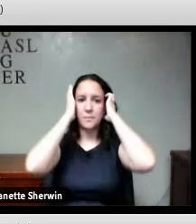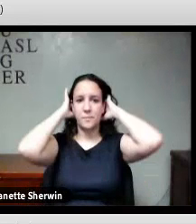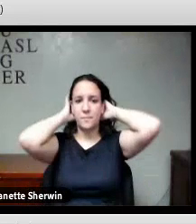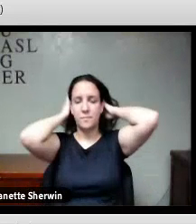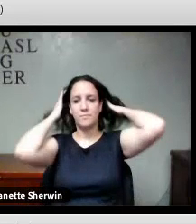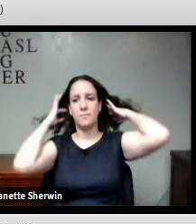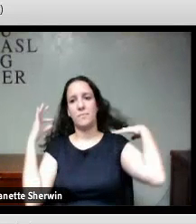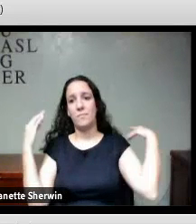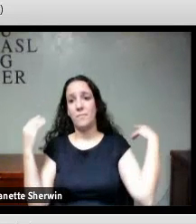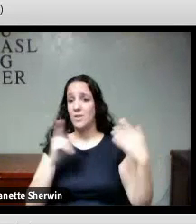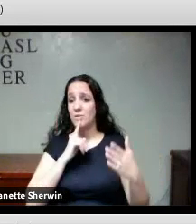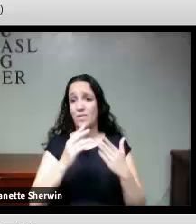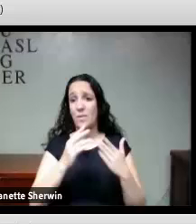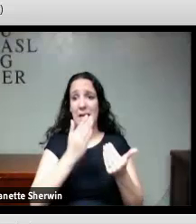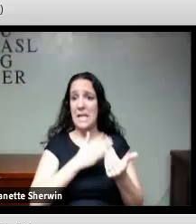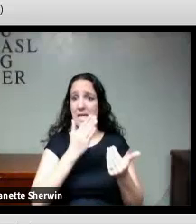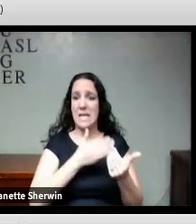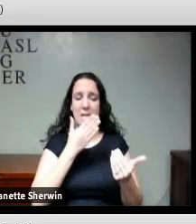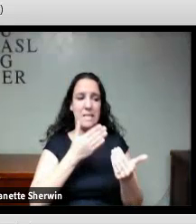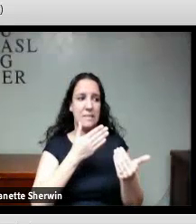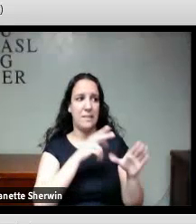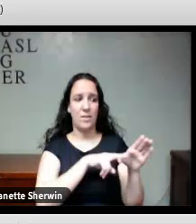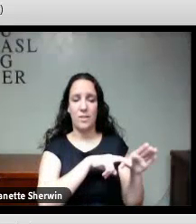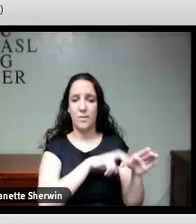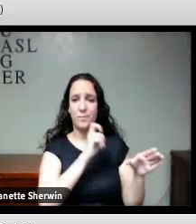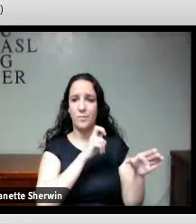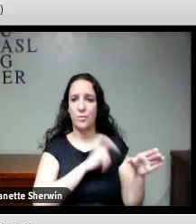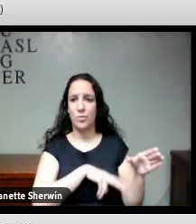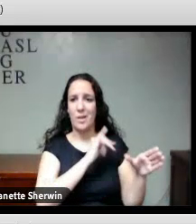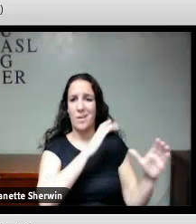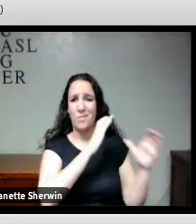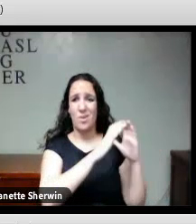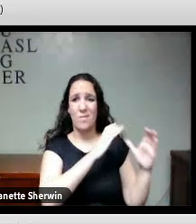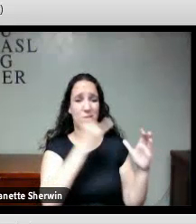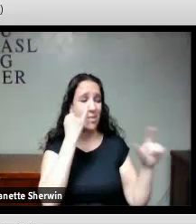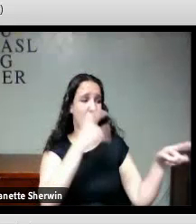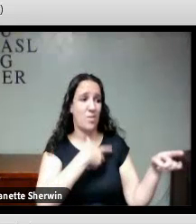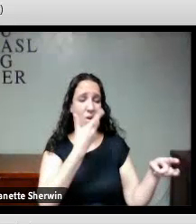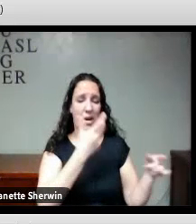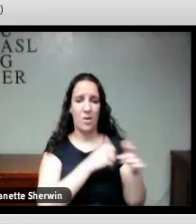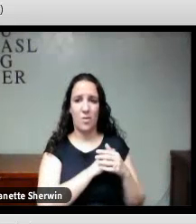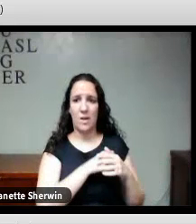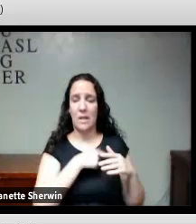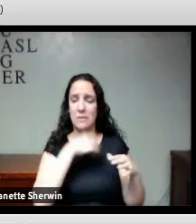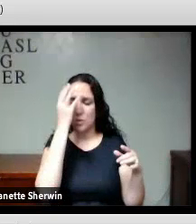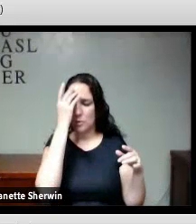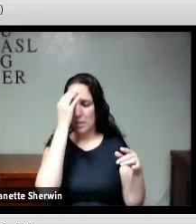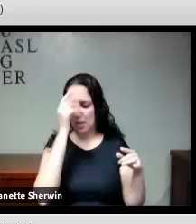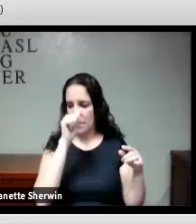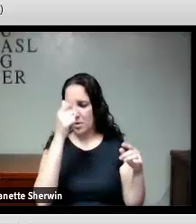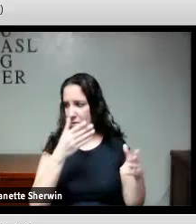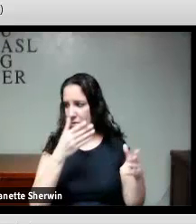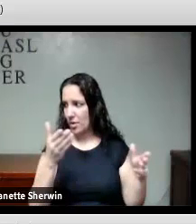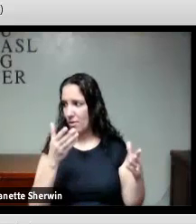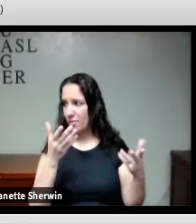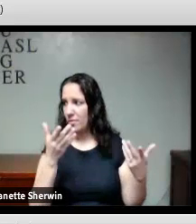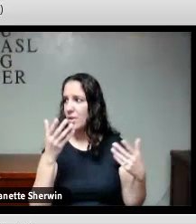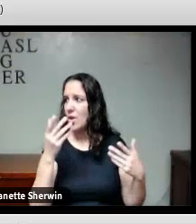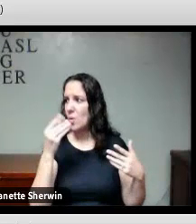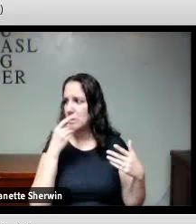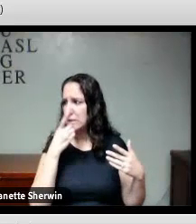to check out of a negative conversation with a patron and to start thinking about those things. Pork chops for dinner,